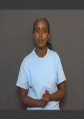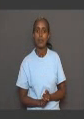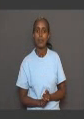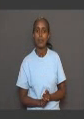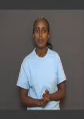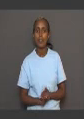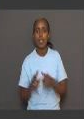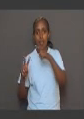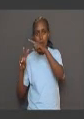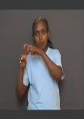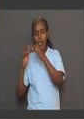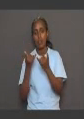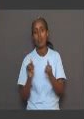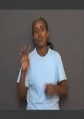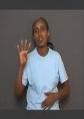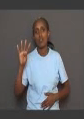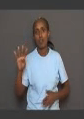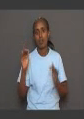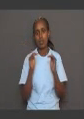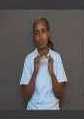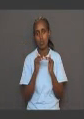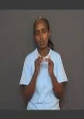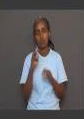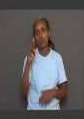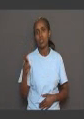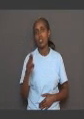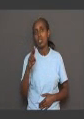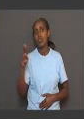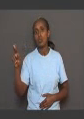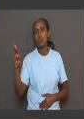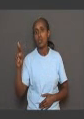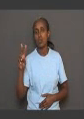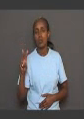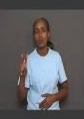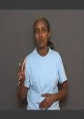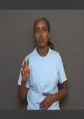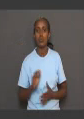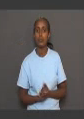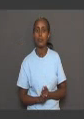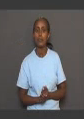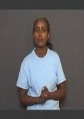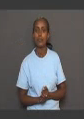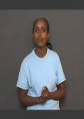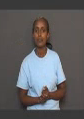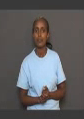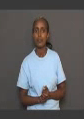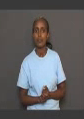3. Of pi over 4 is the square root of